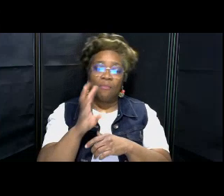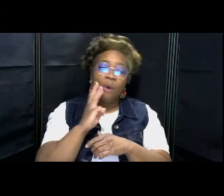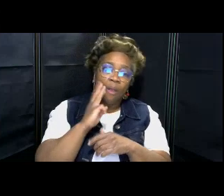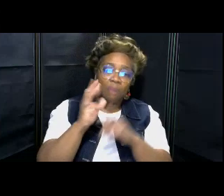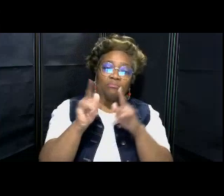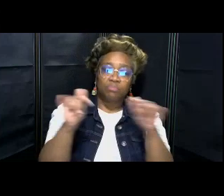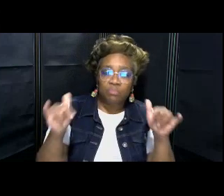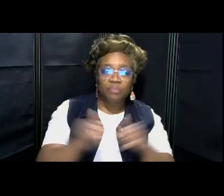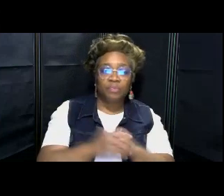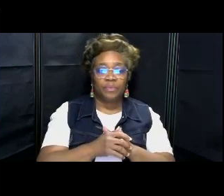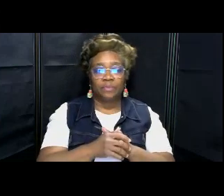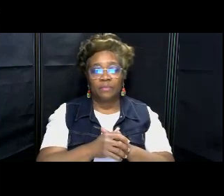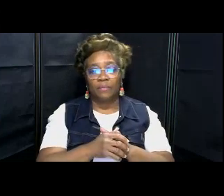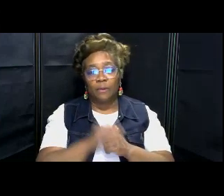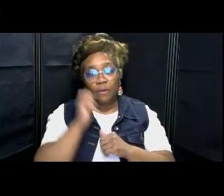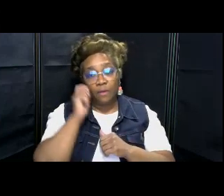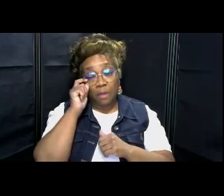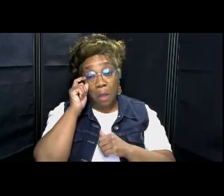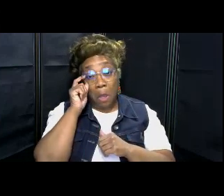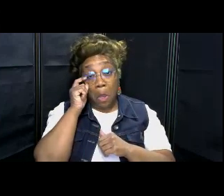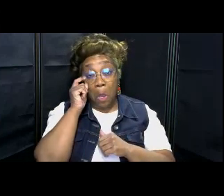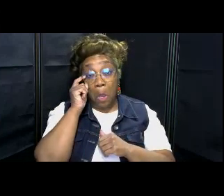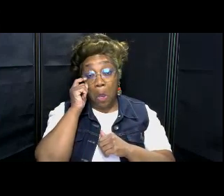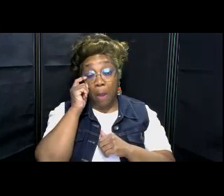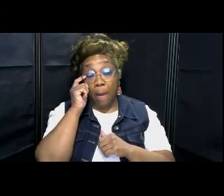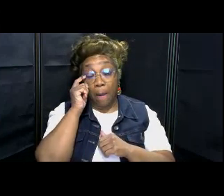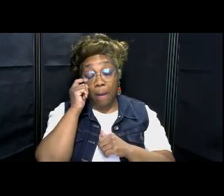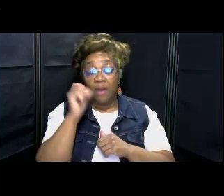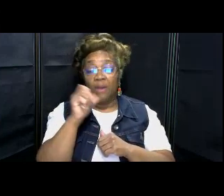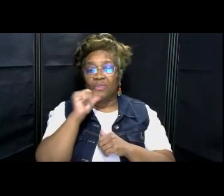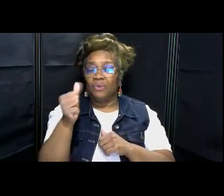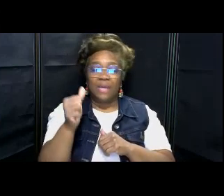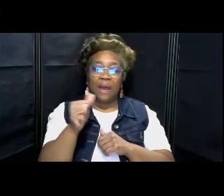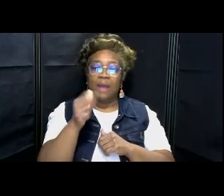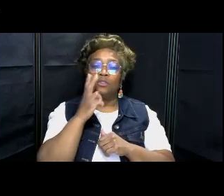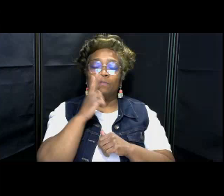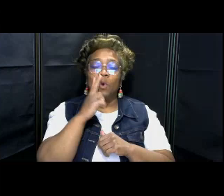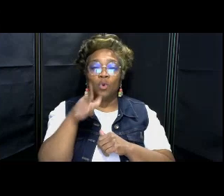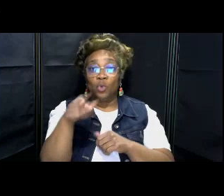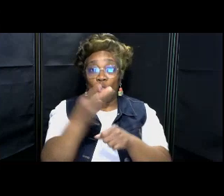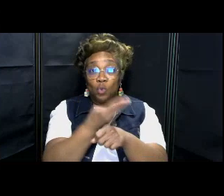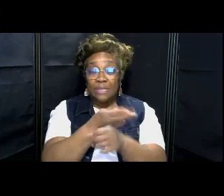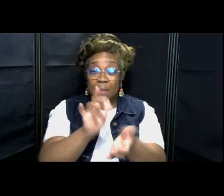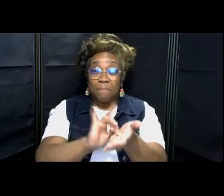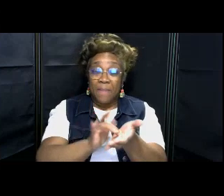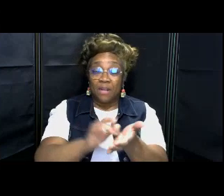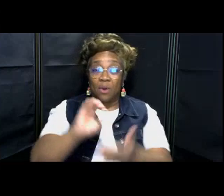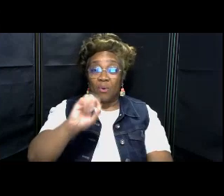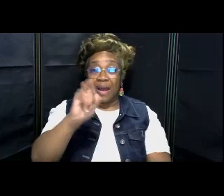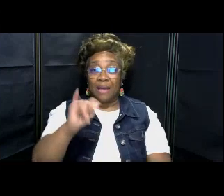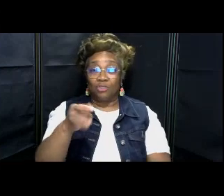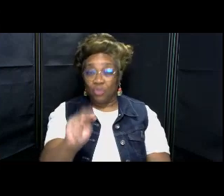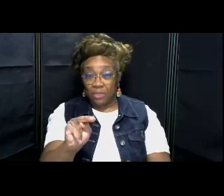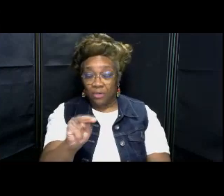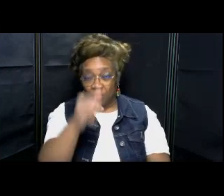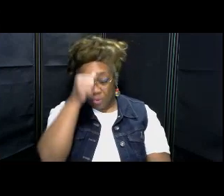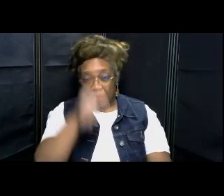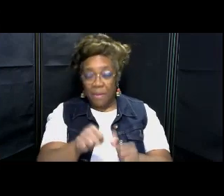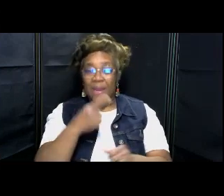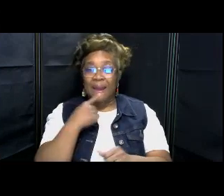Never smoke or allow anyone to smoke when you're using medical oxygen. Remember, I just told you about that 21% oxygen can actually